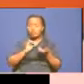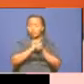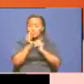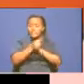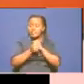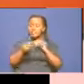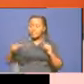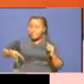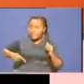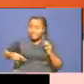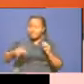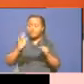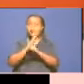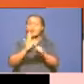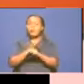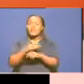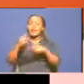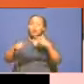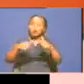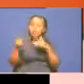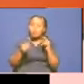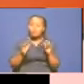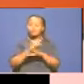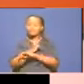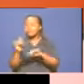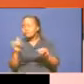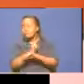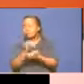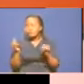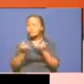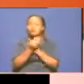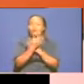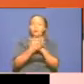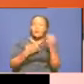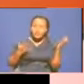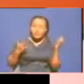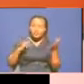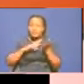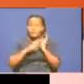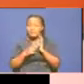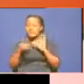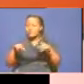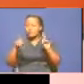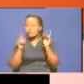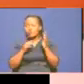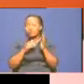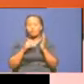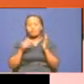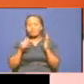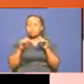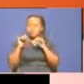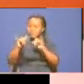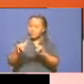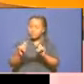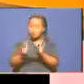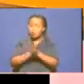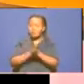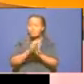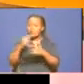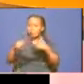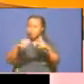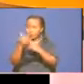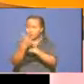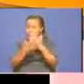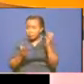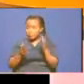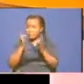are already on dialysis. Aha. Yes. Okay. So they're already stable on okay. dialysis. Okay. So if you delay the transplant,